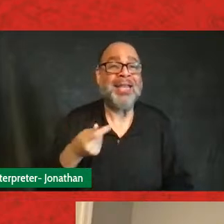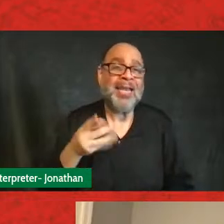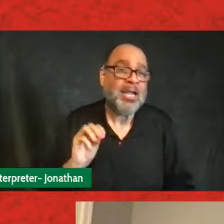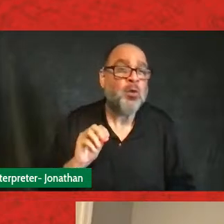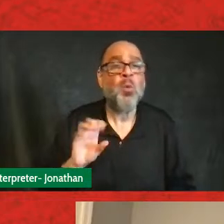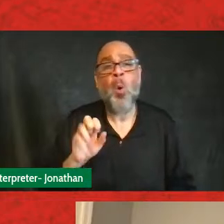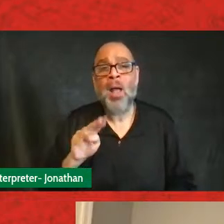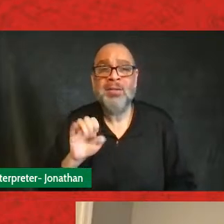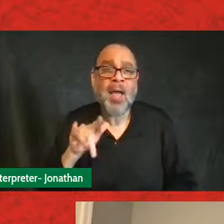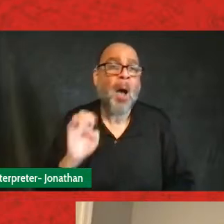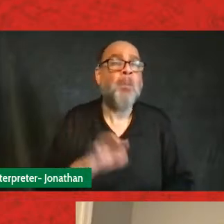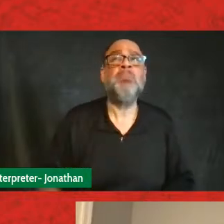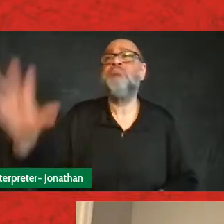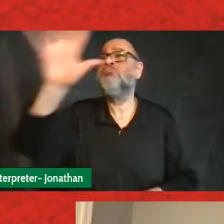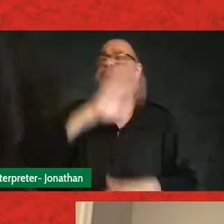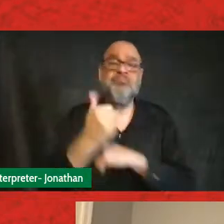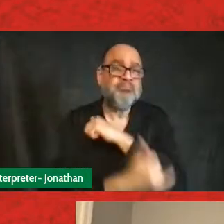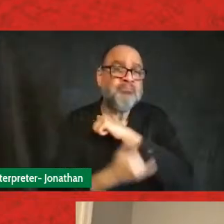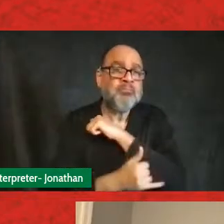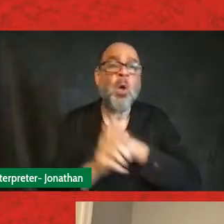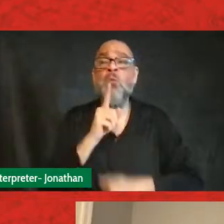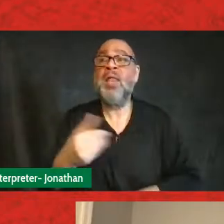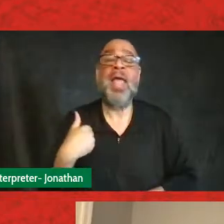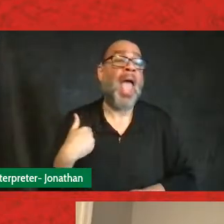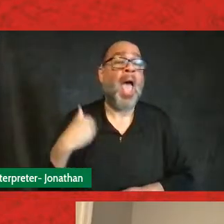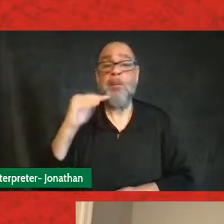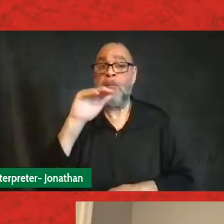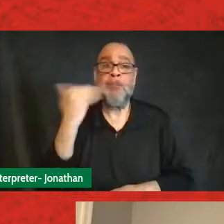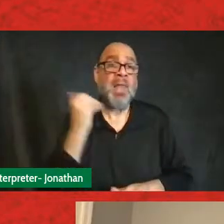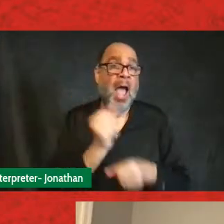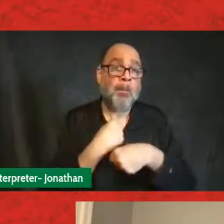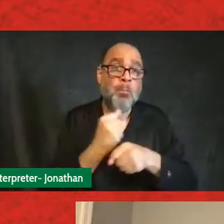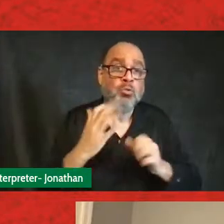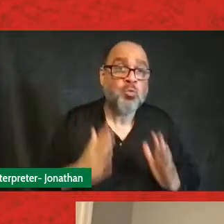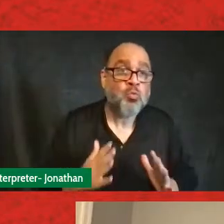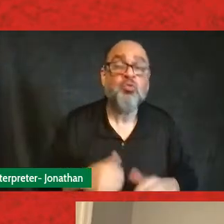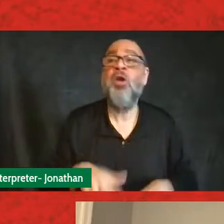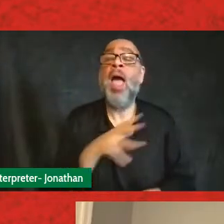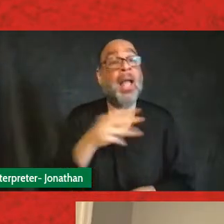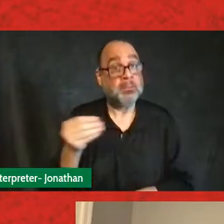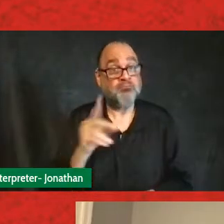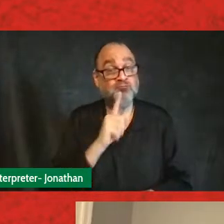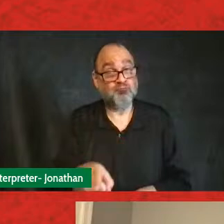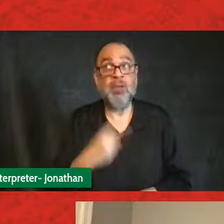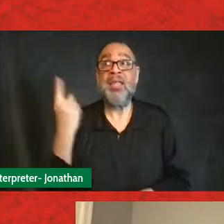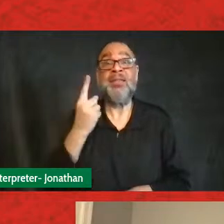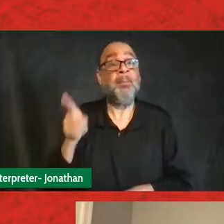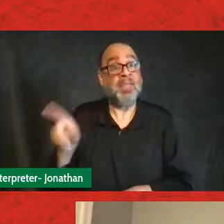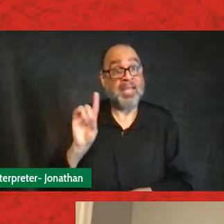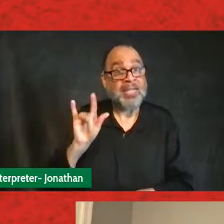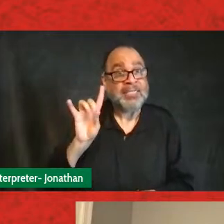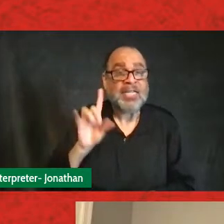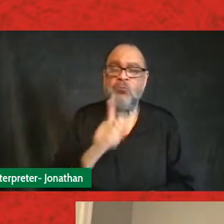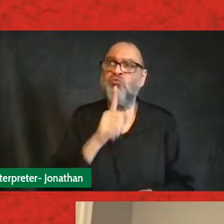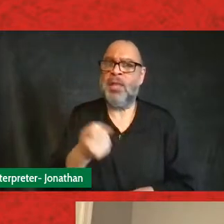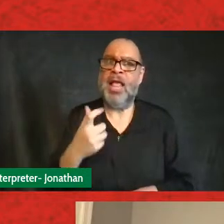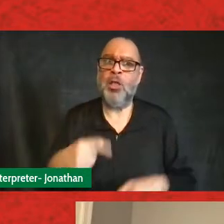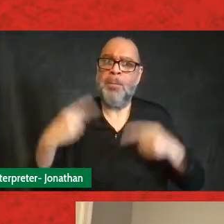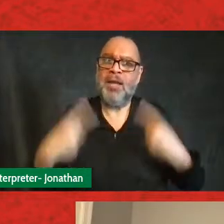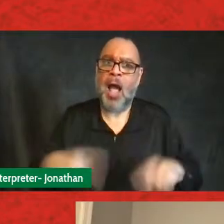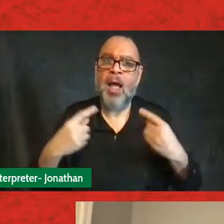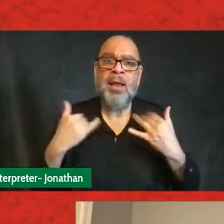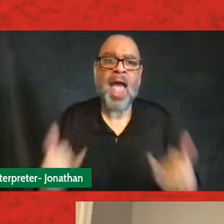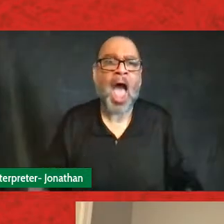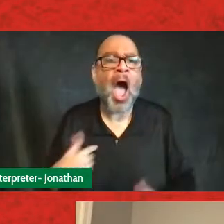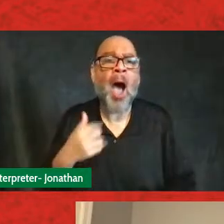all across the country that had Black producers. And there's something that he did that's interesting. It's controversial now. I'm gonna go to Awoye to